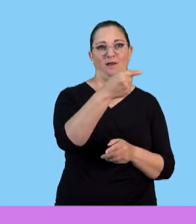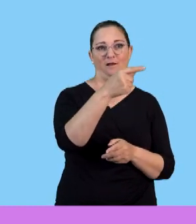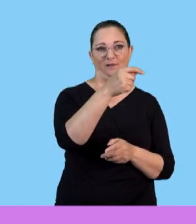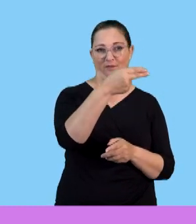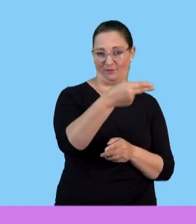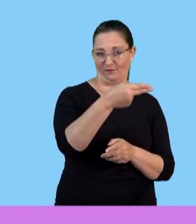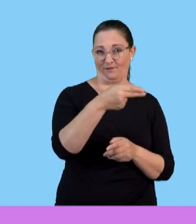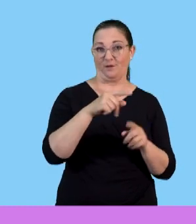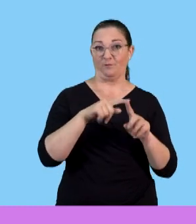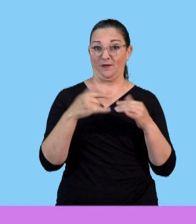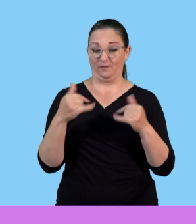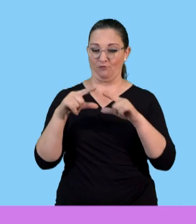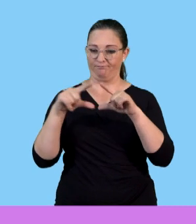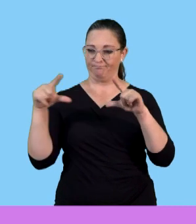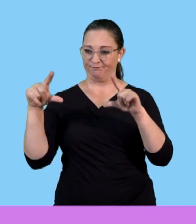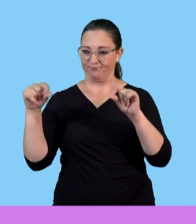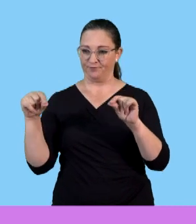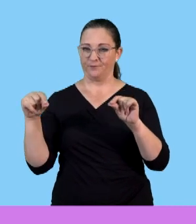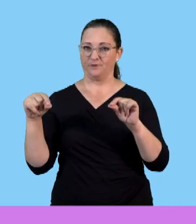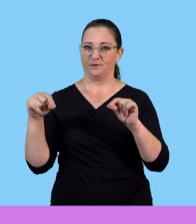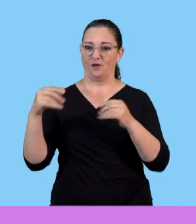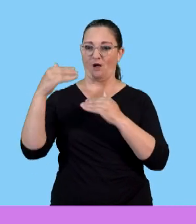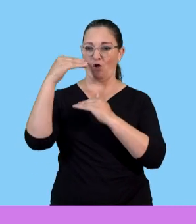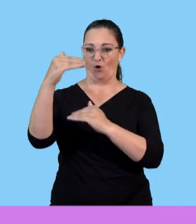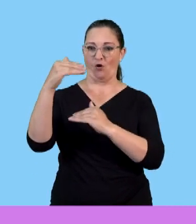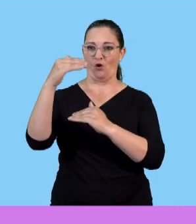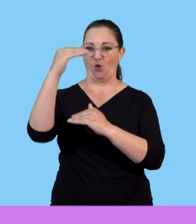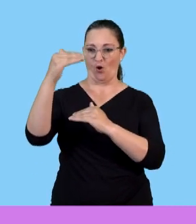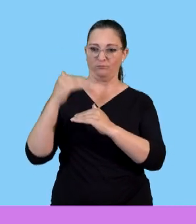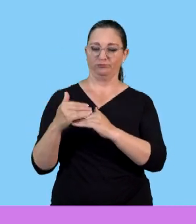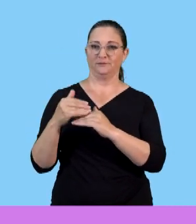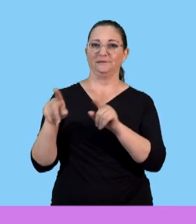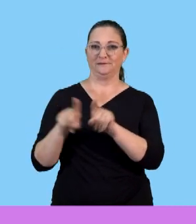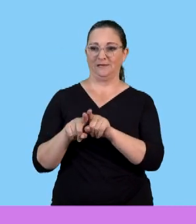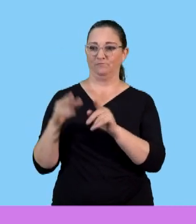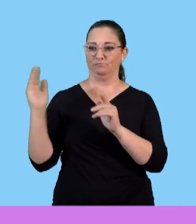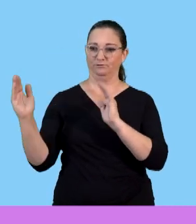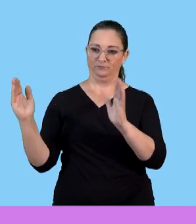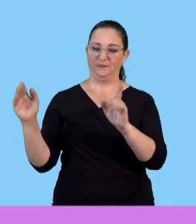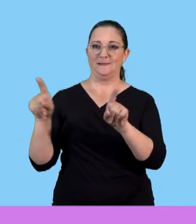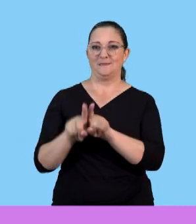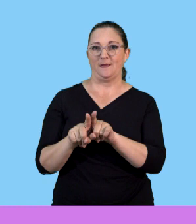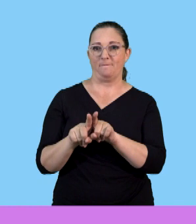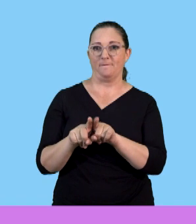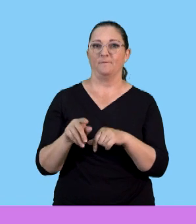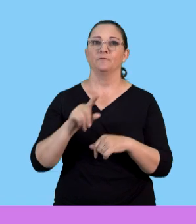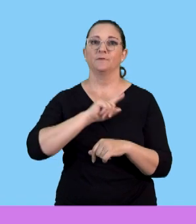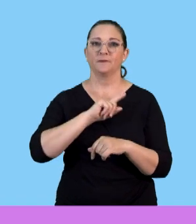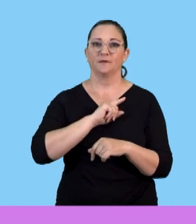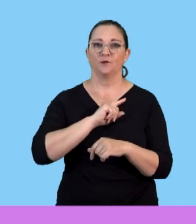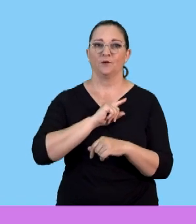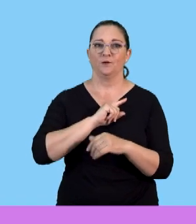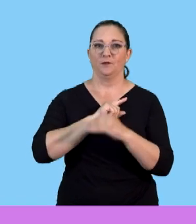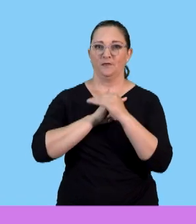And then with a rectangle, only the opposite sides are equal. So this one will be